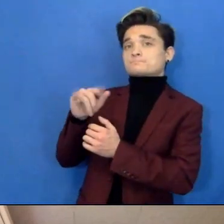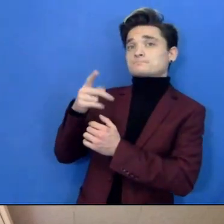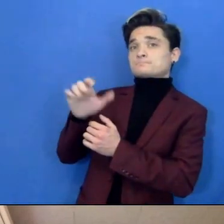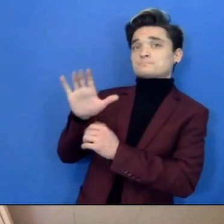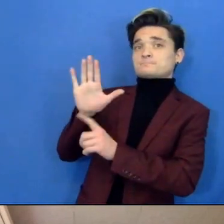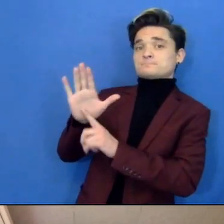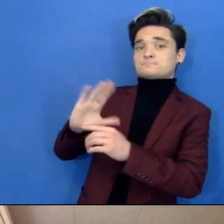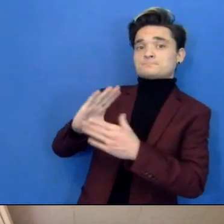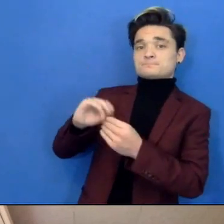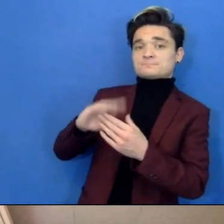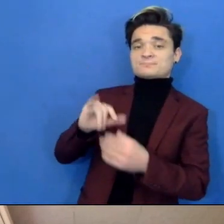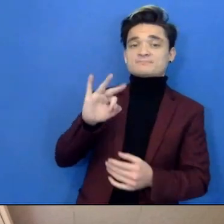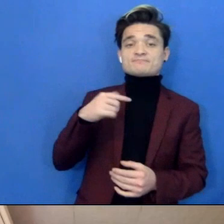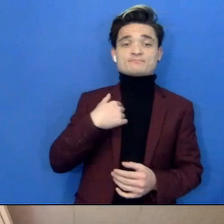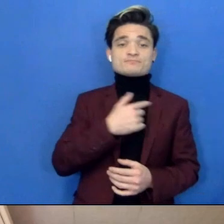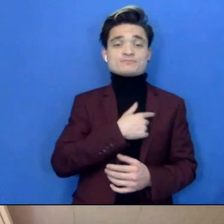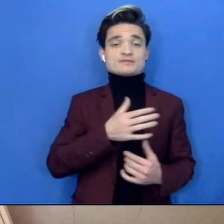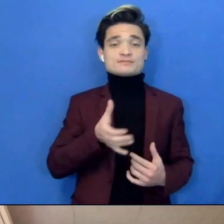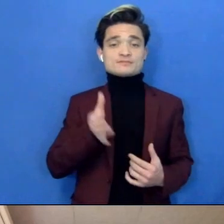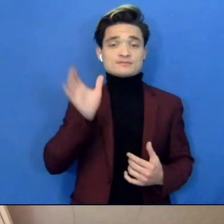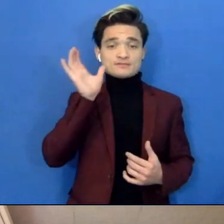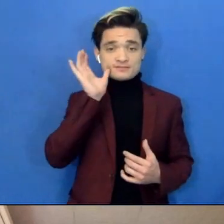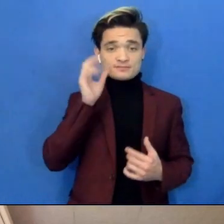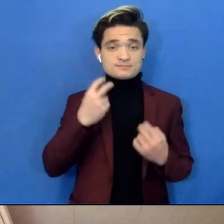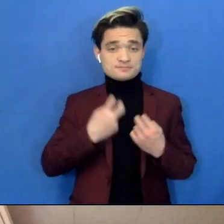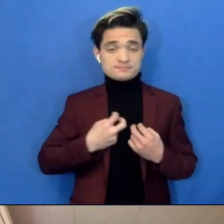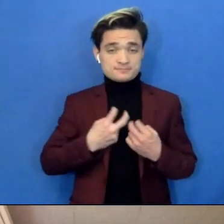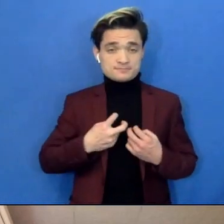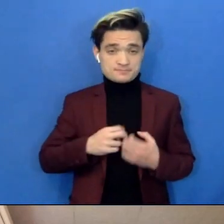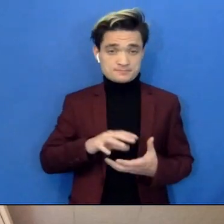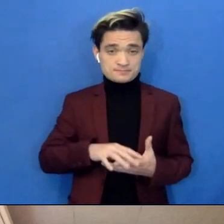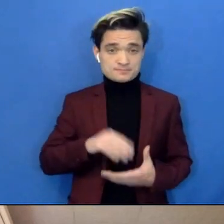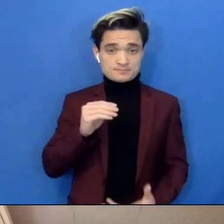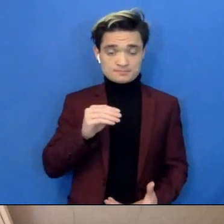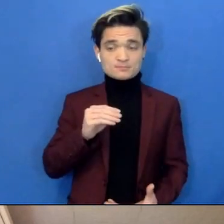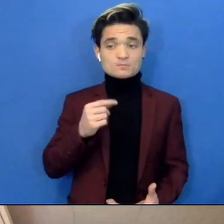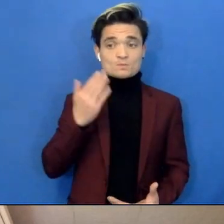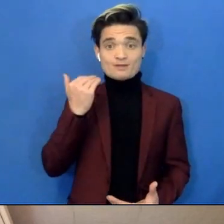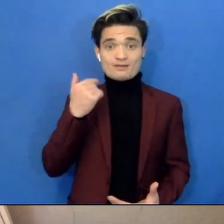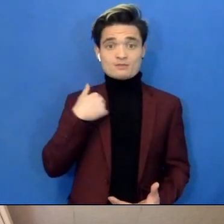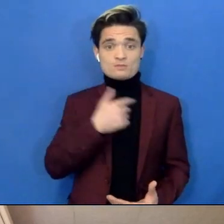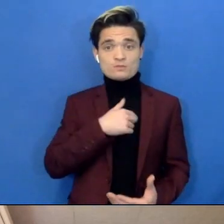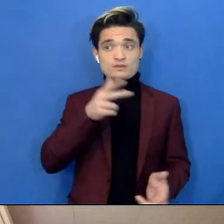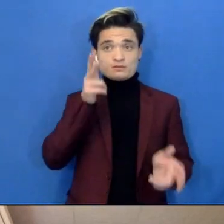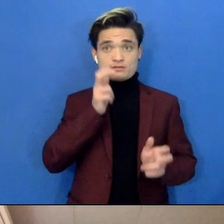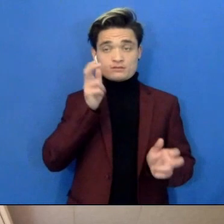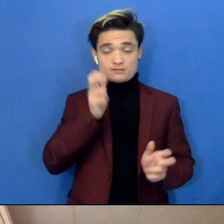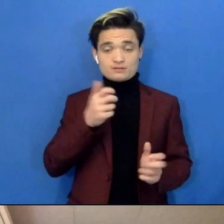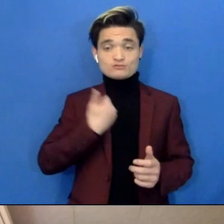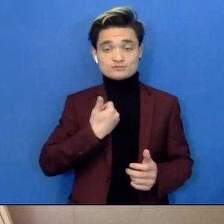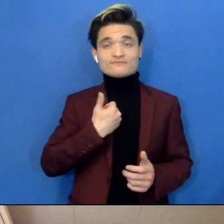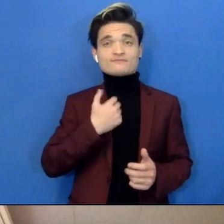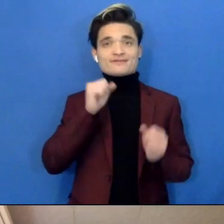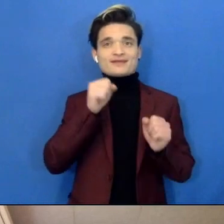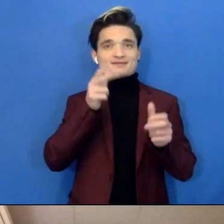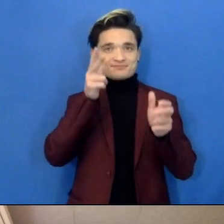listen to ourselves first, the reason we listen to ourselves is to learn how to listen to the other person. So now